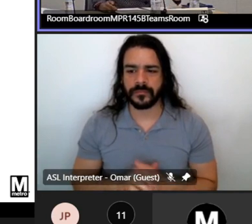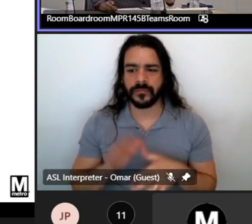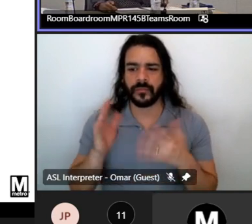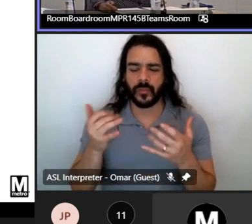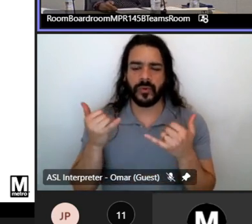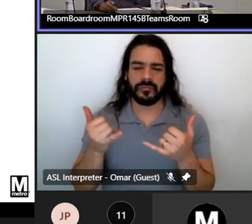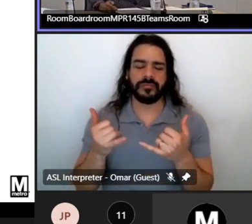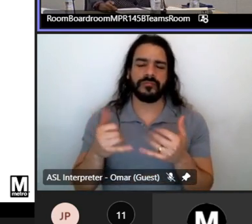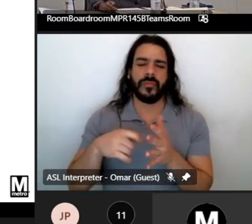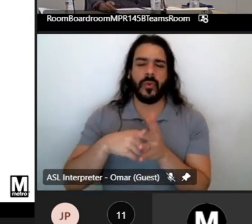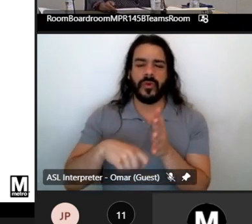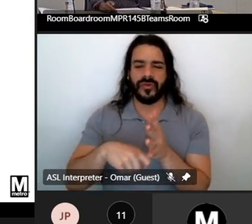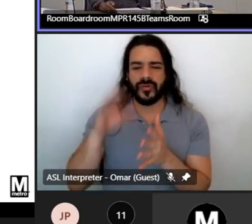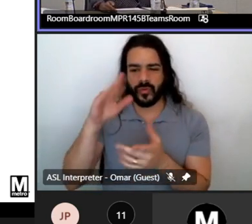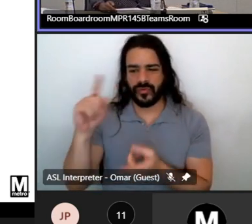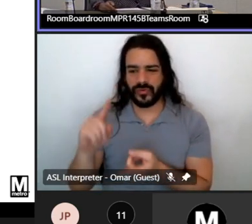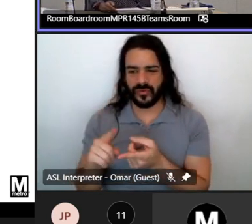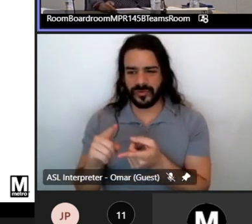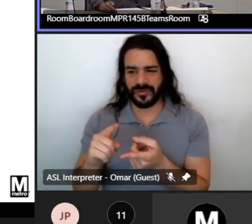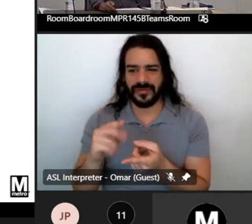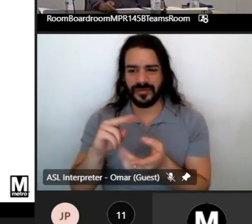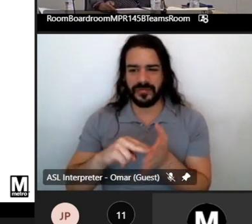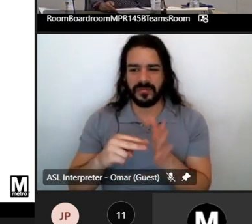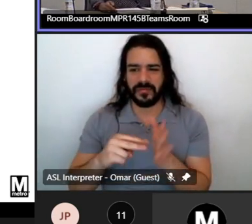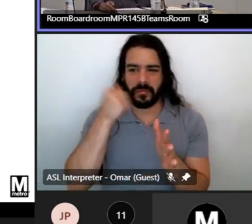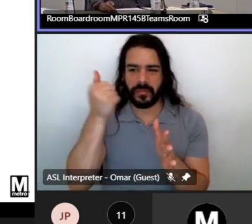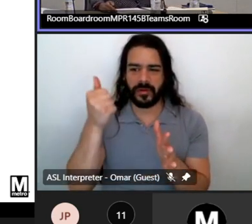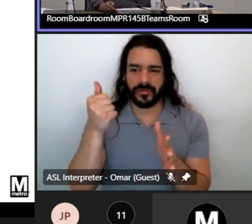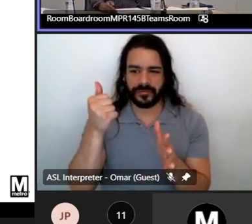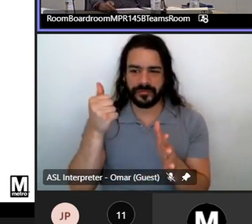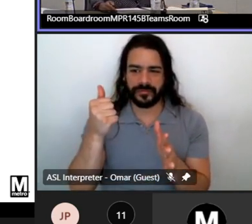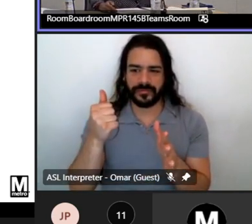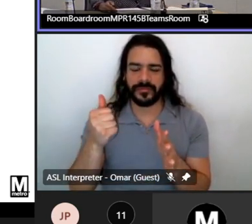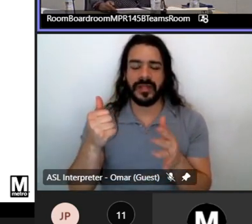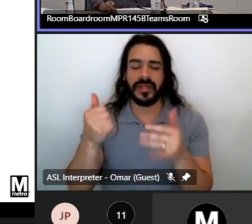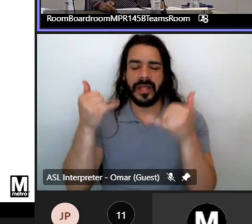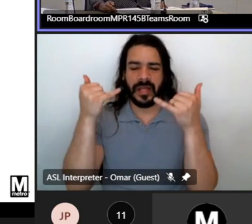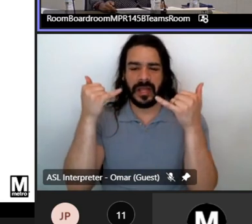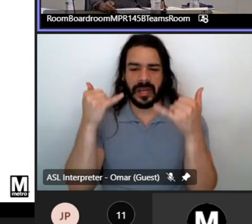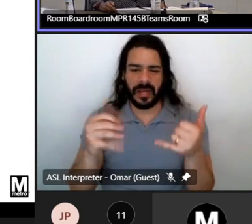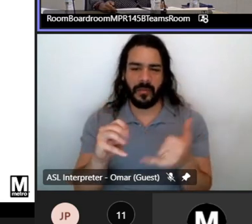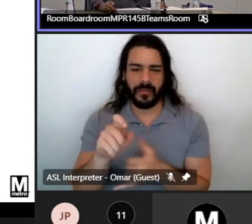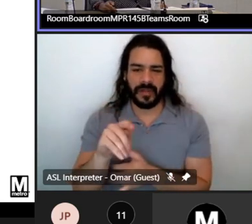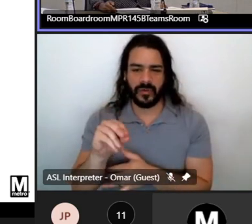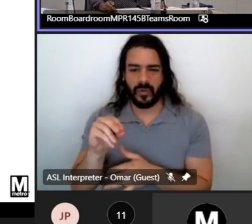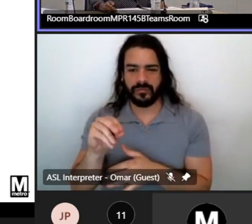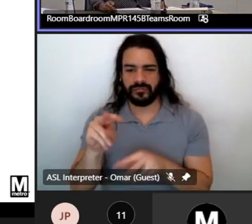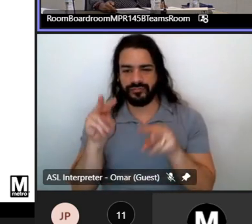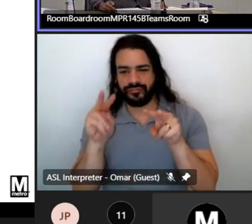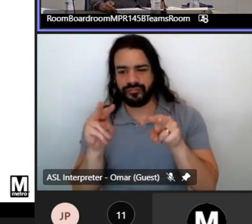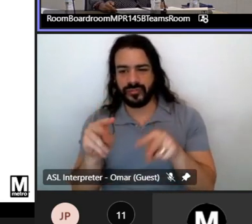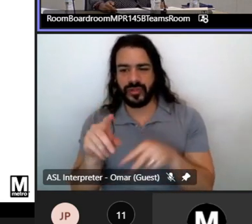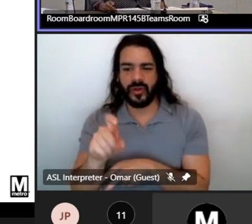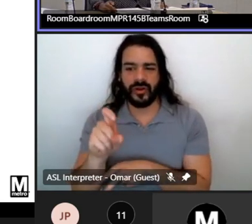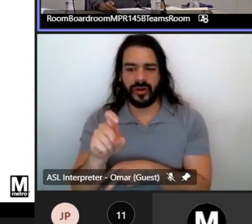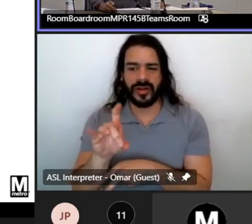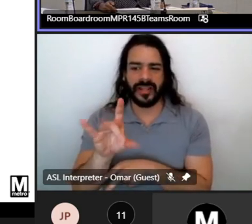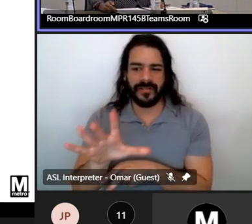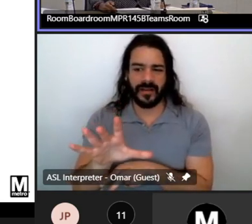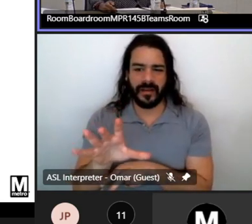from reduced expenses and favorable operating revenues. As a result, Metro is now looking at